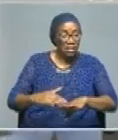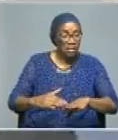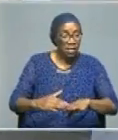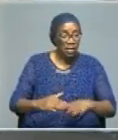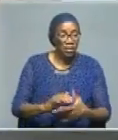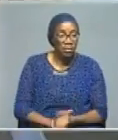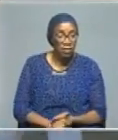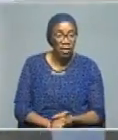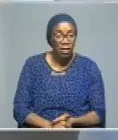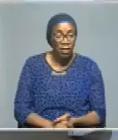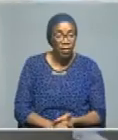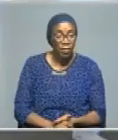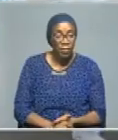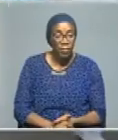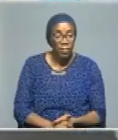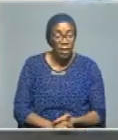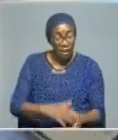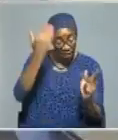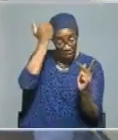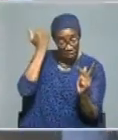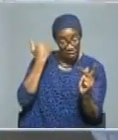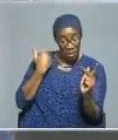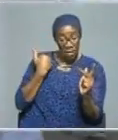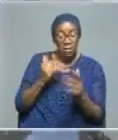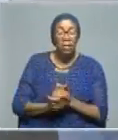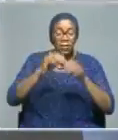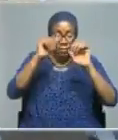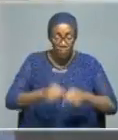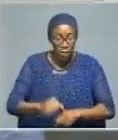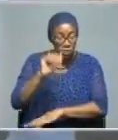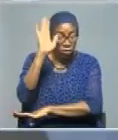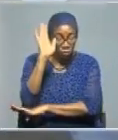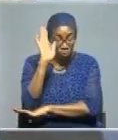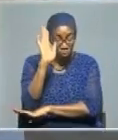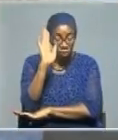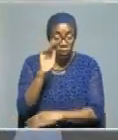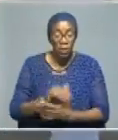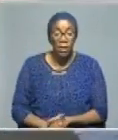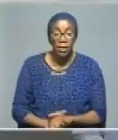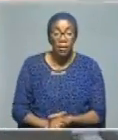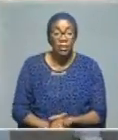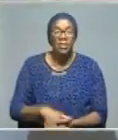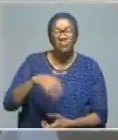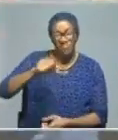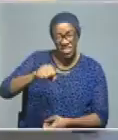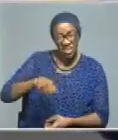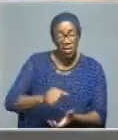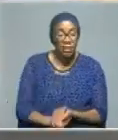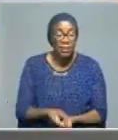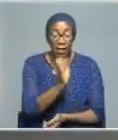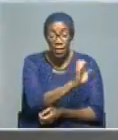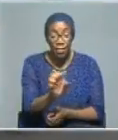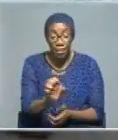oath to just assure the entire continent and the world that they will be competing in